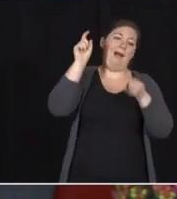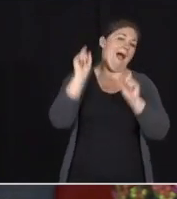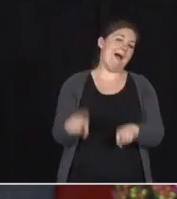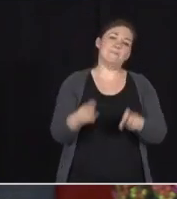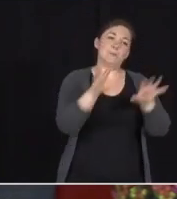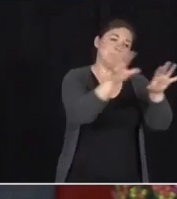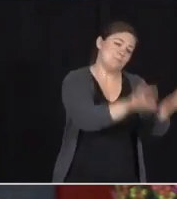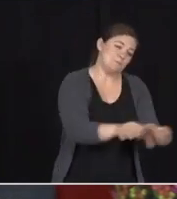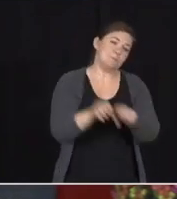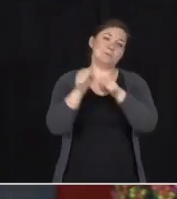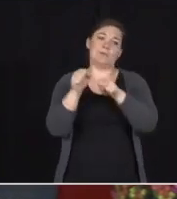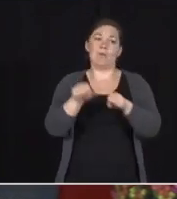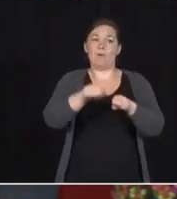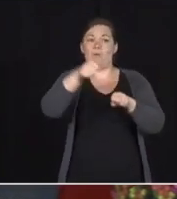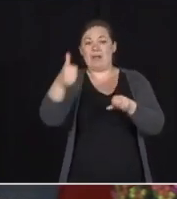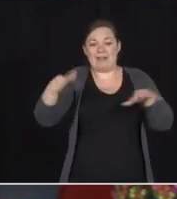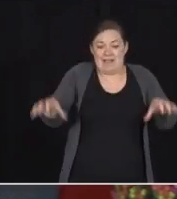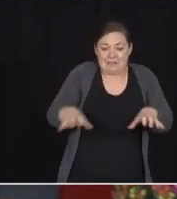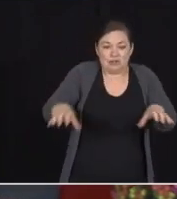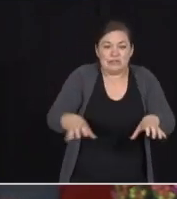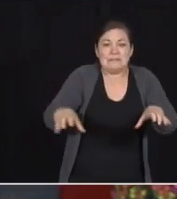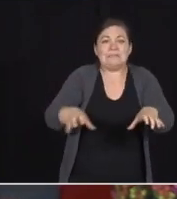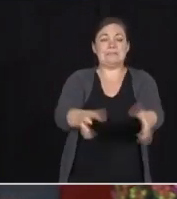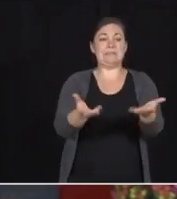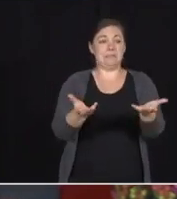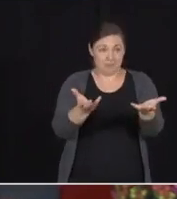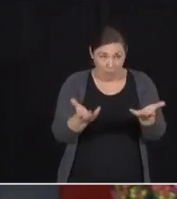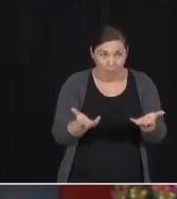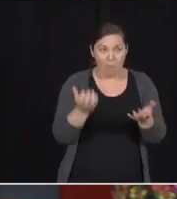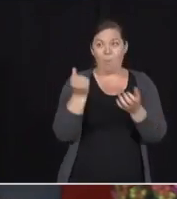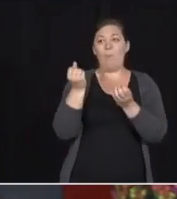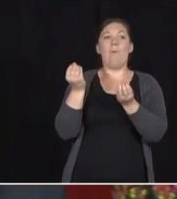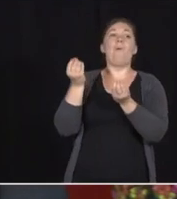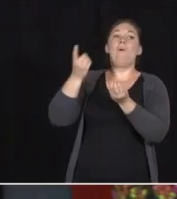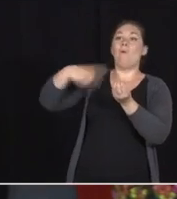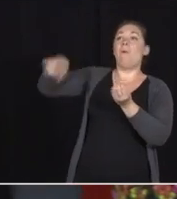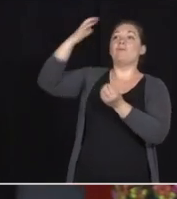measure to make sure that the safety of those residents is being safeguarded.